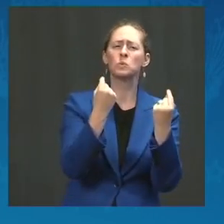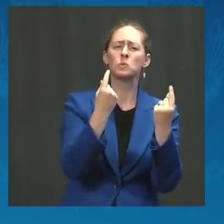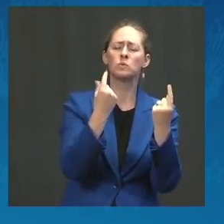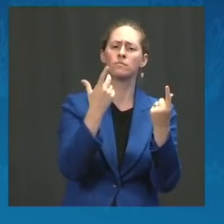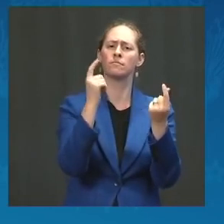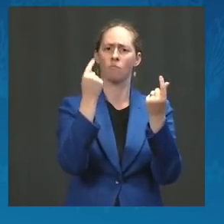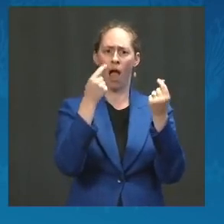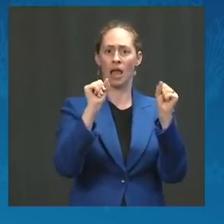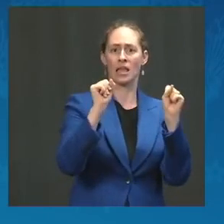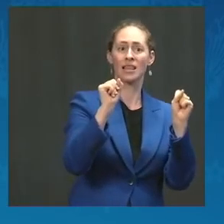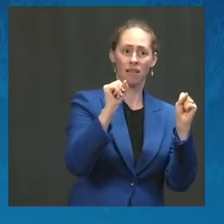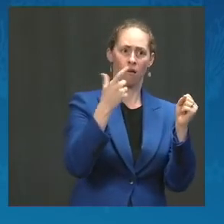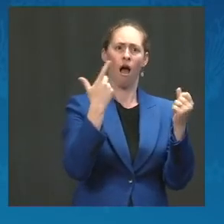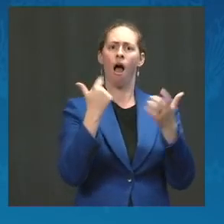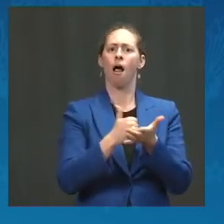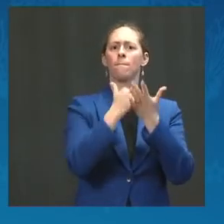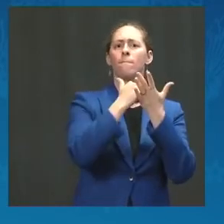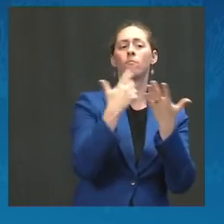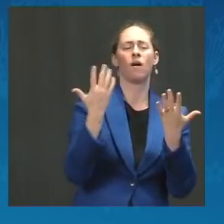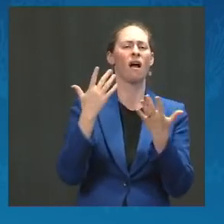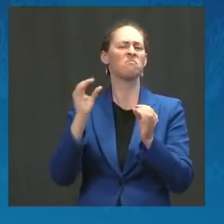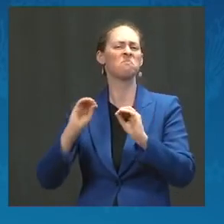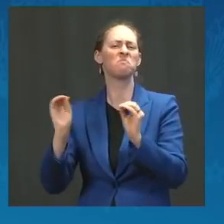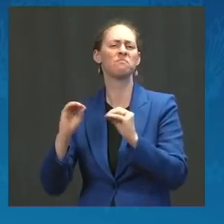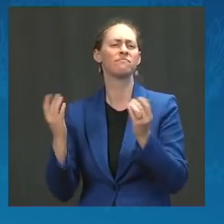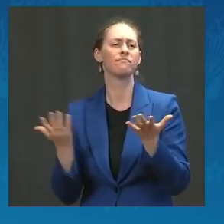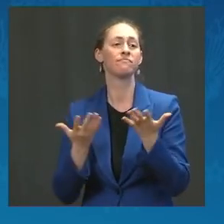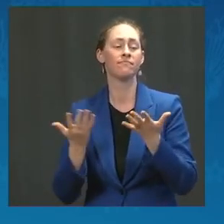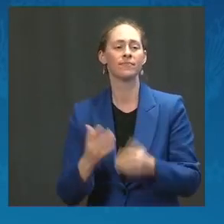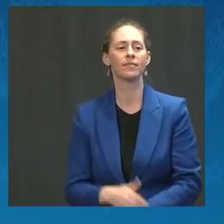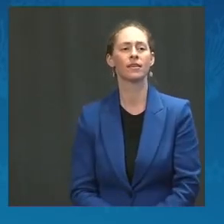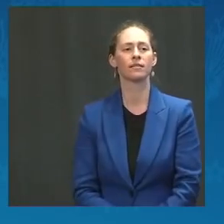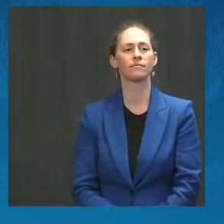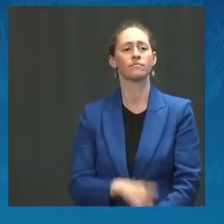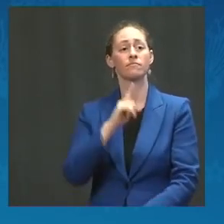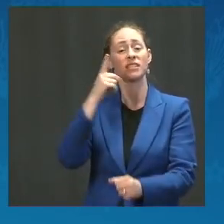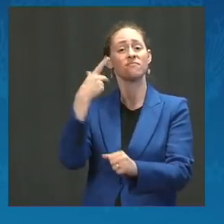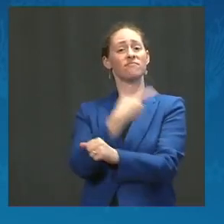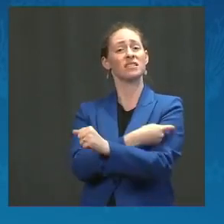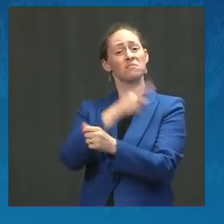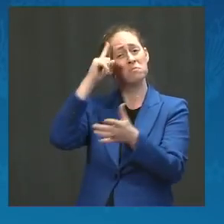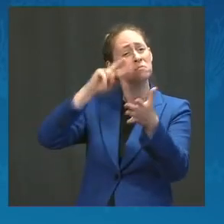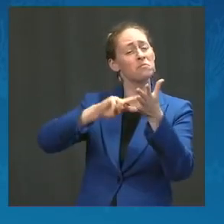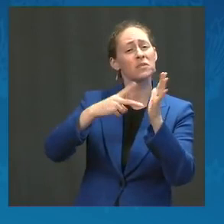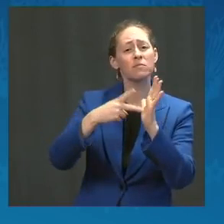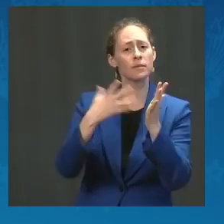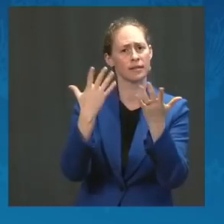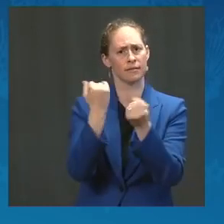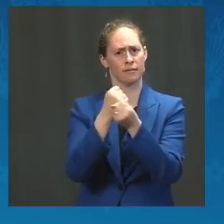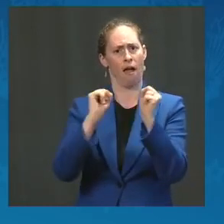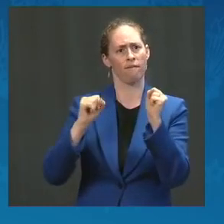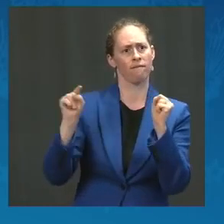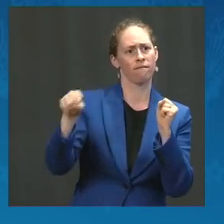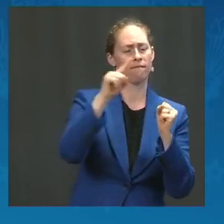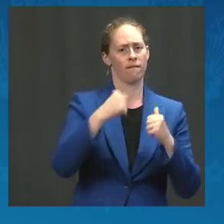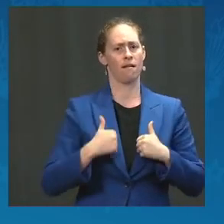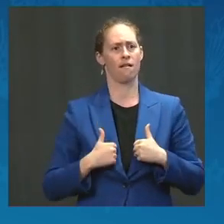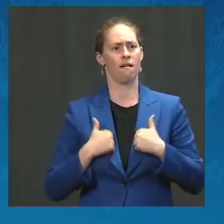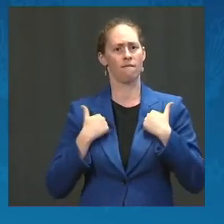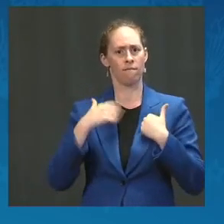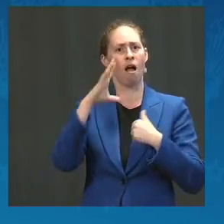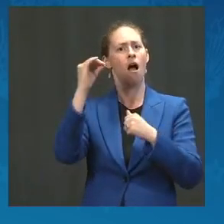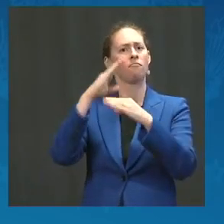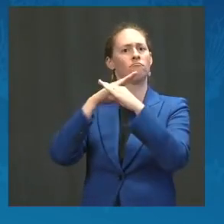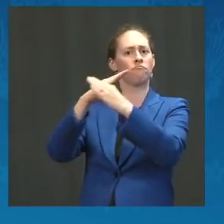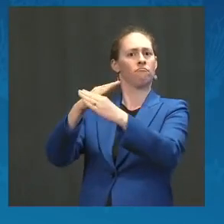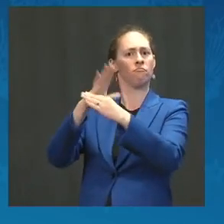the vaccines are designed to save lives and prevent severe illness. They're highly effective at both.